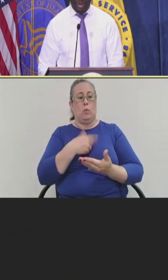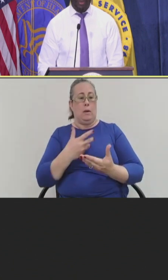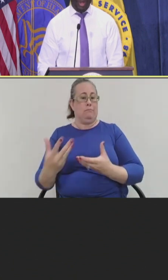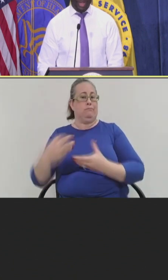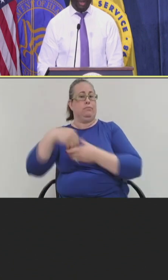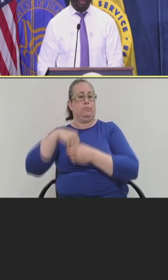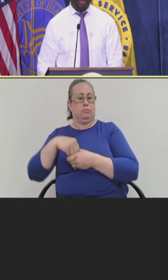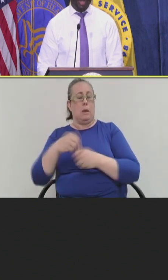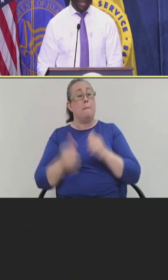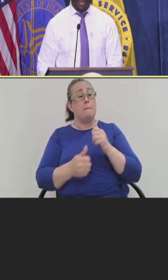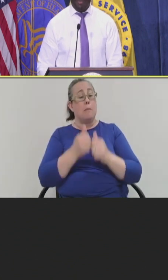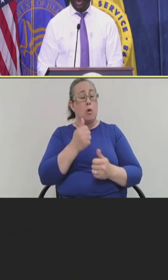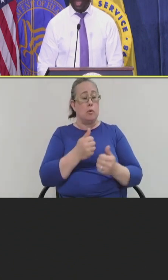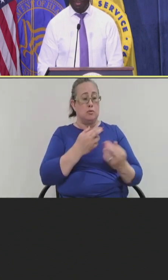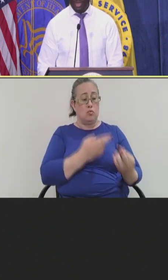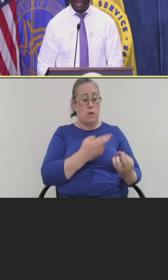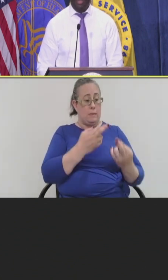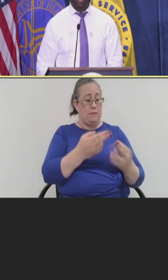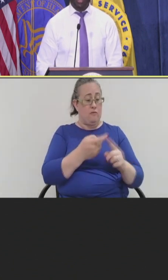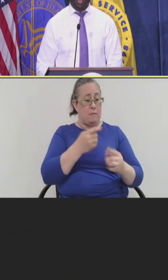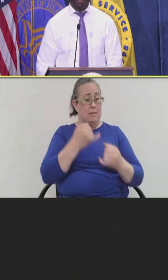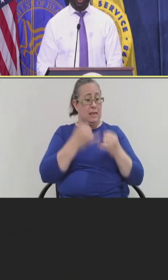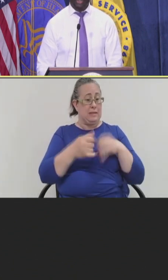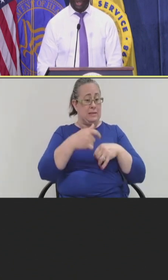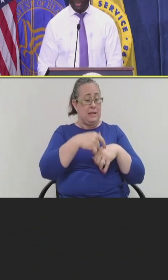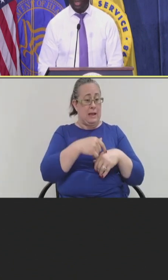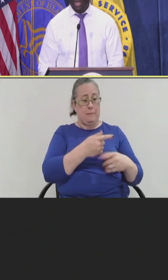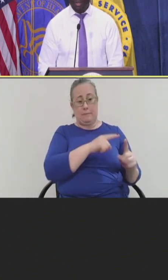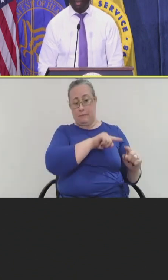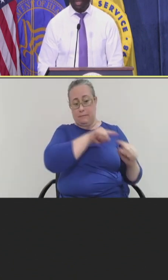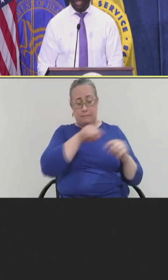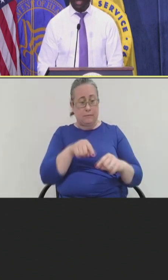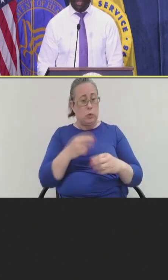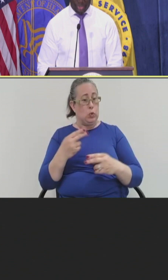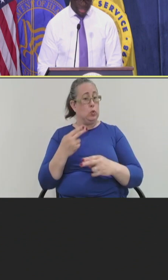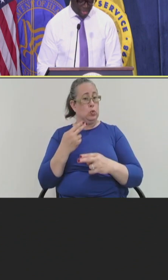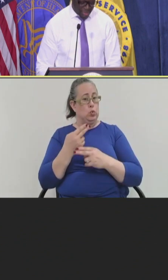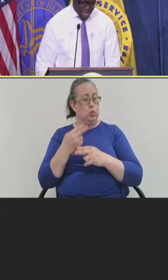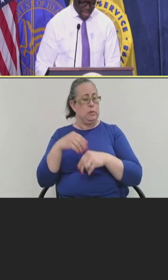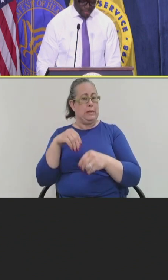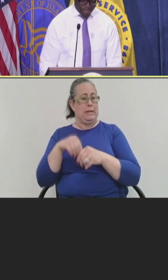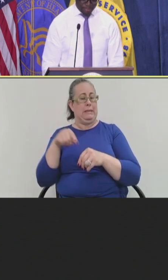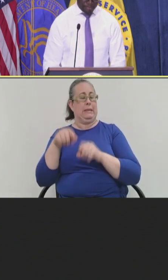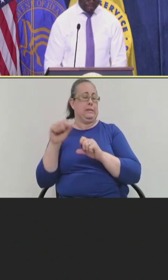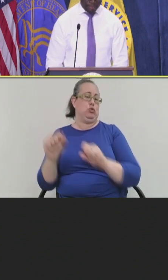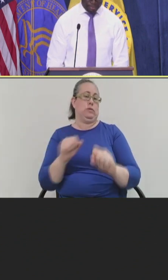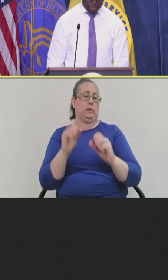of the recommendation from the last time we came here was used in the strategic plan.